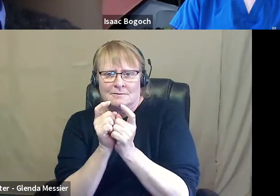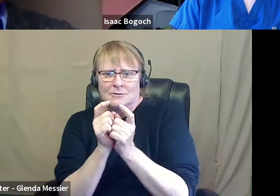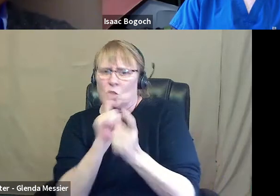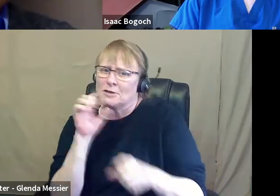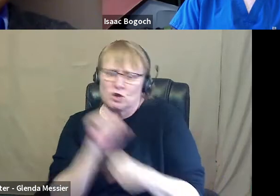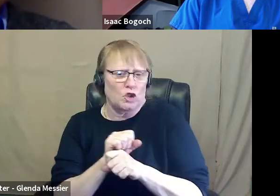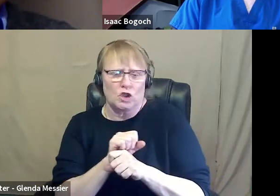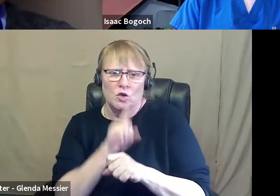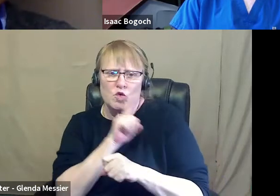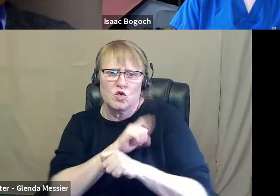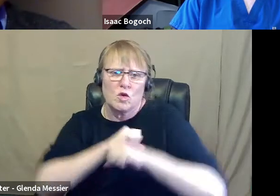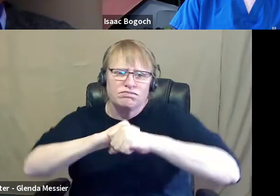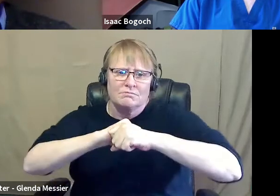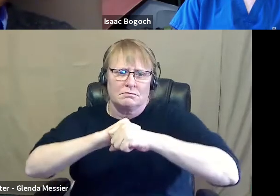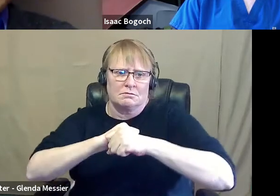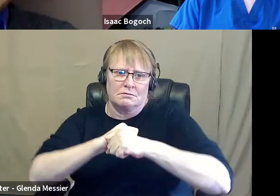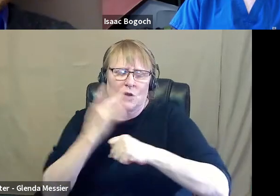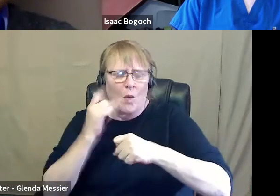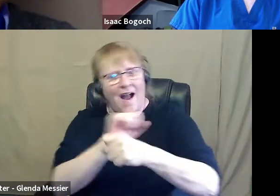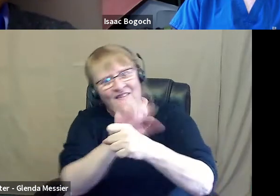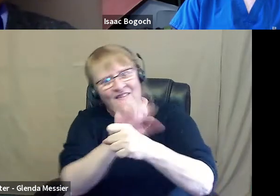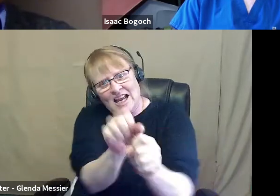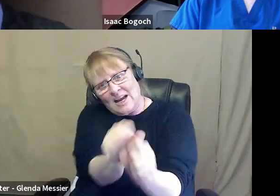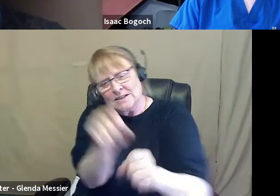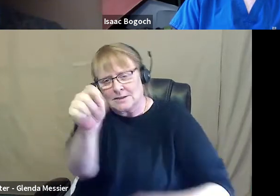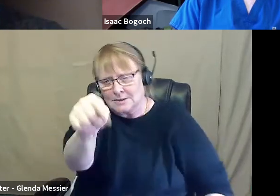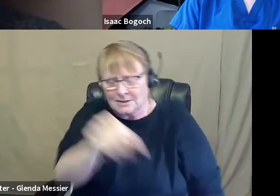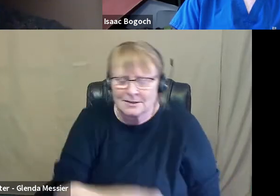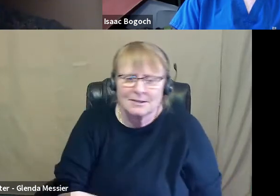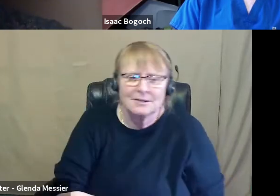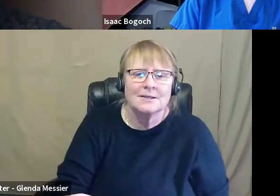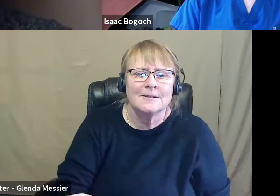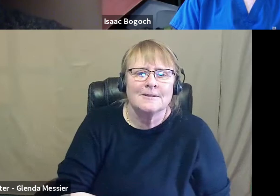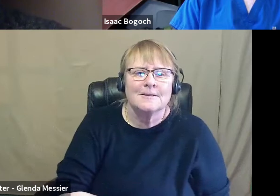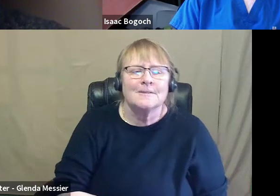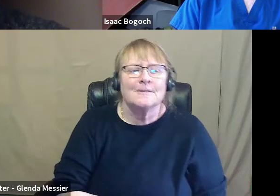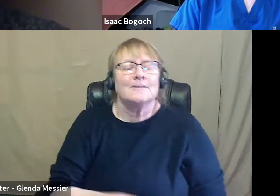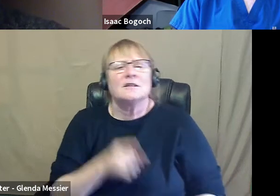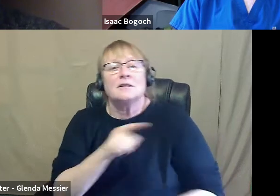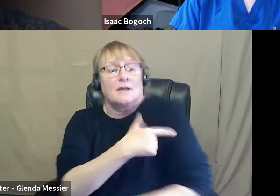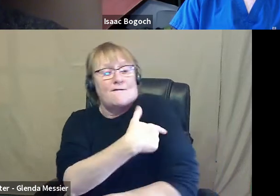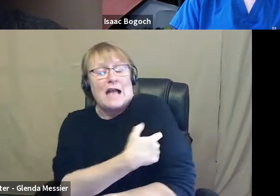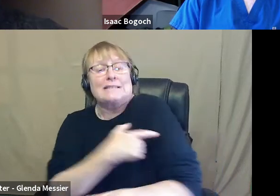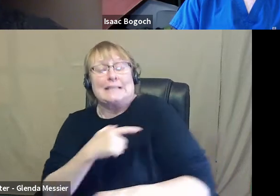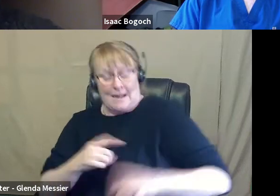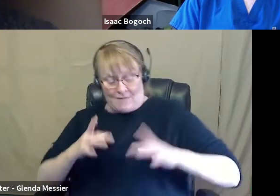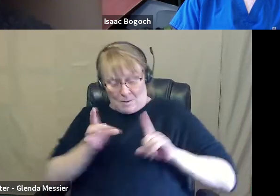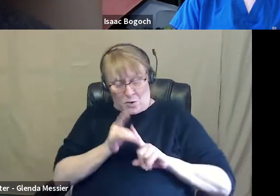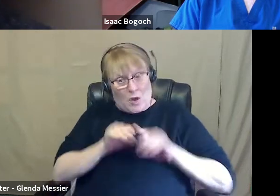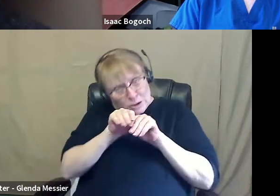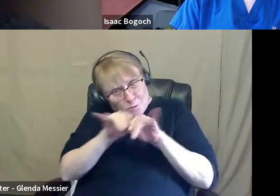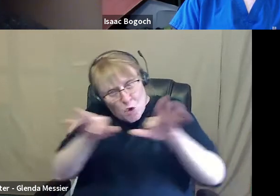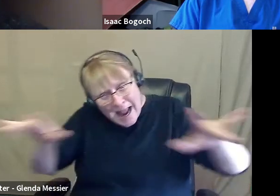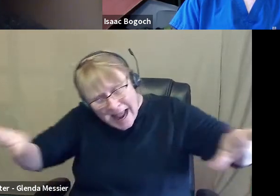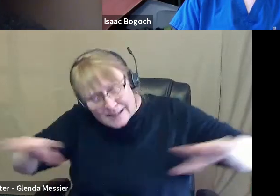coverage for some of these variants of concern. And then the other question we have there, do the vaccines prevent spread of COVID-19? I think we're